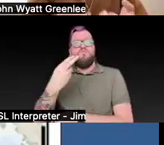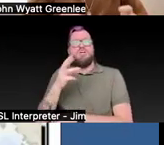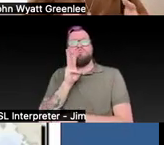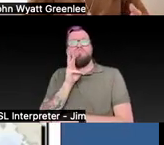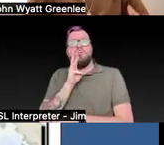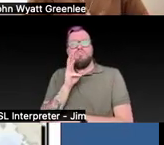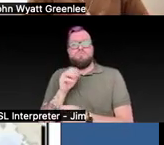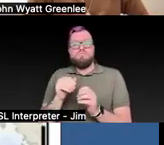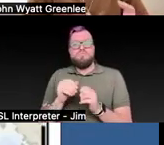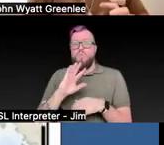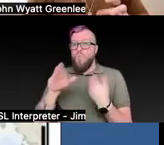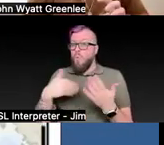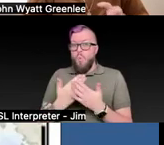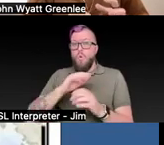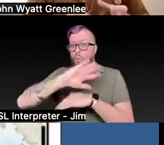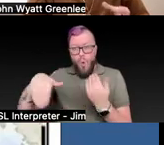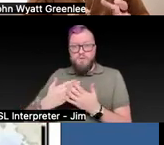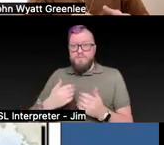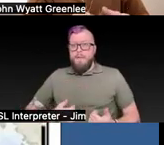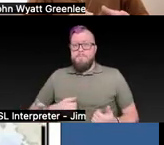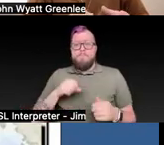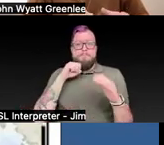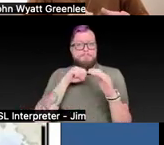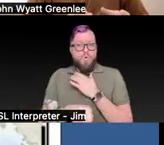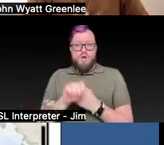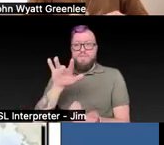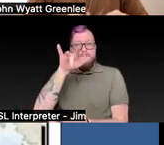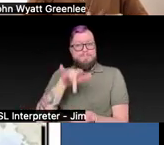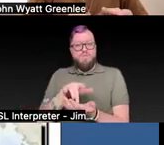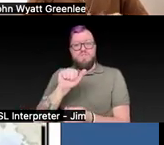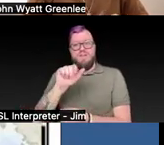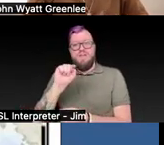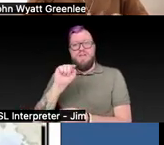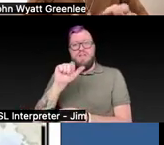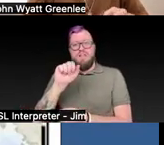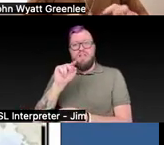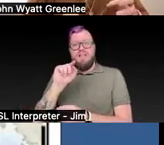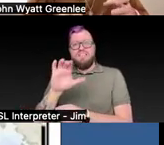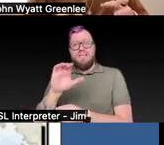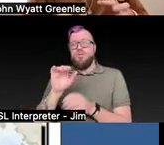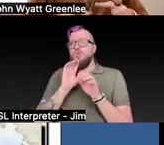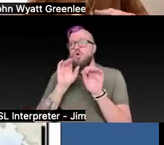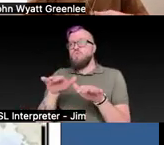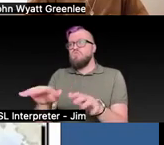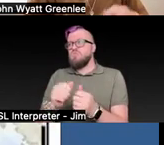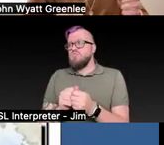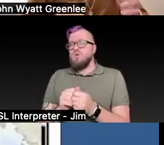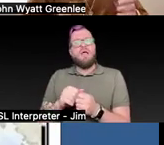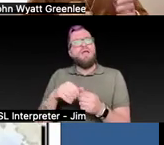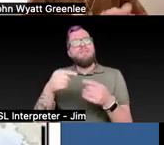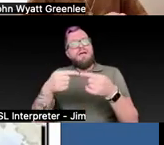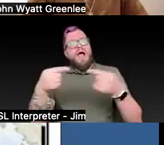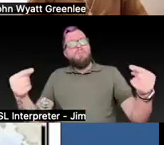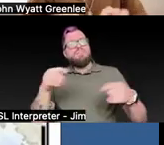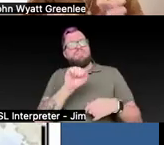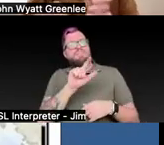are all born in the middle of the Atlantic Ocean. They're what are called a catadromous fish, which means they are sort of like reverse salmon. They are born